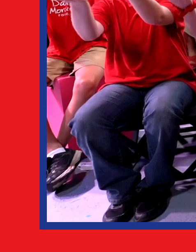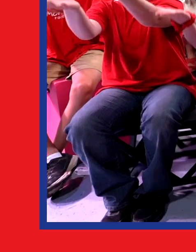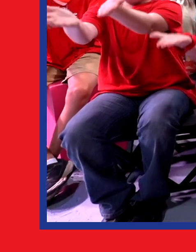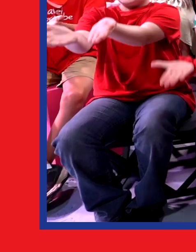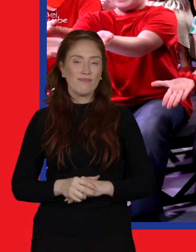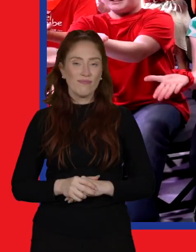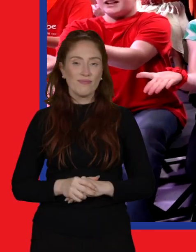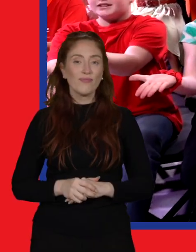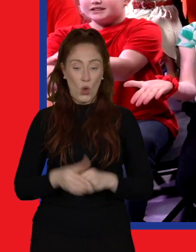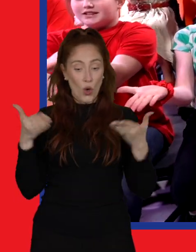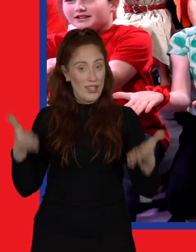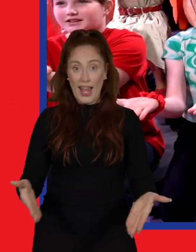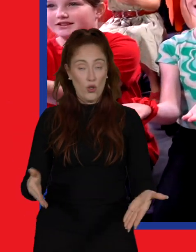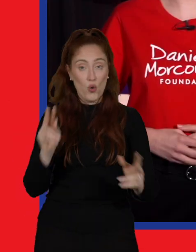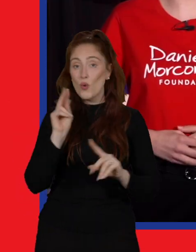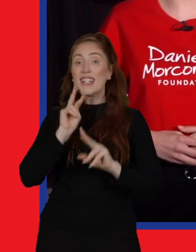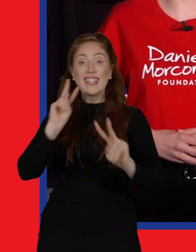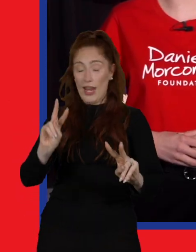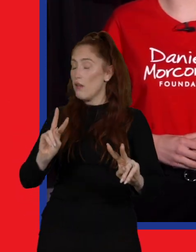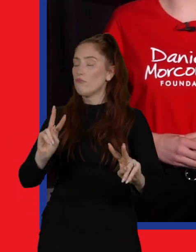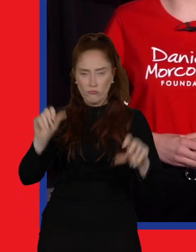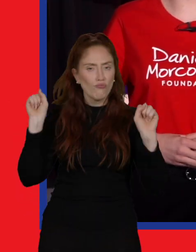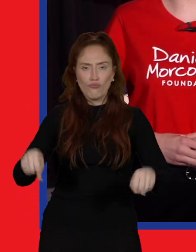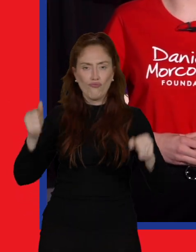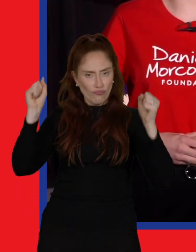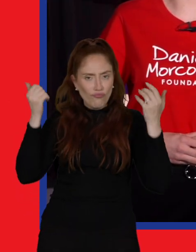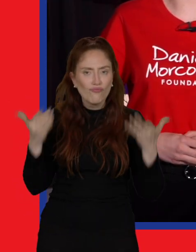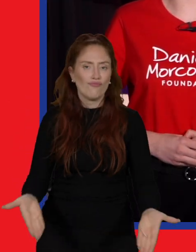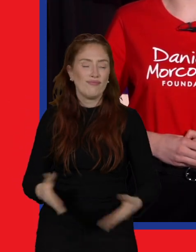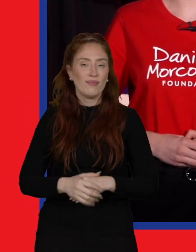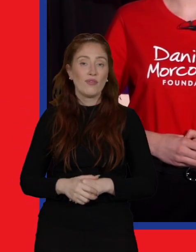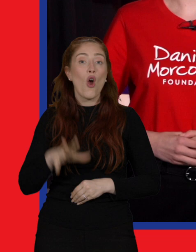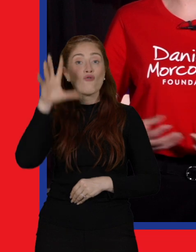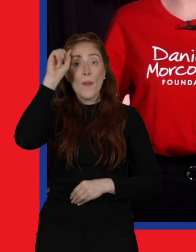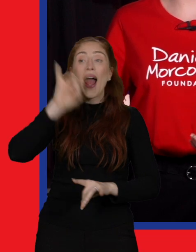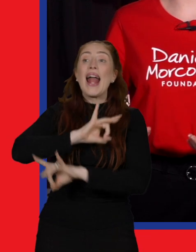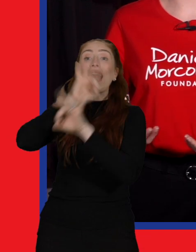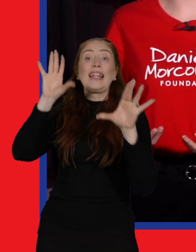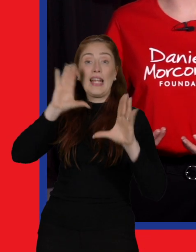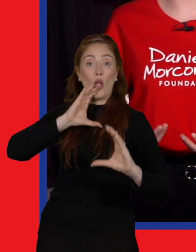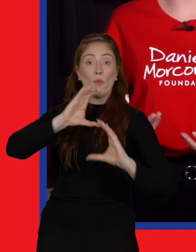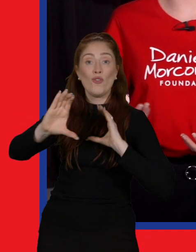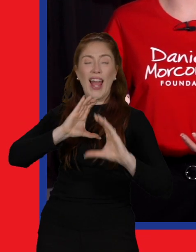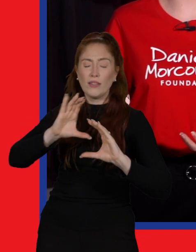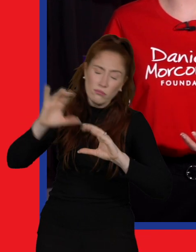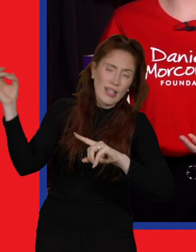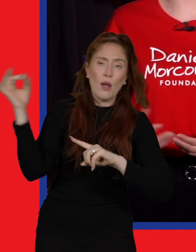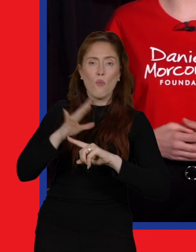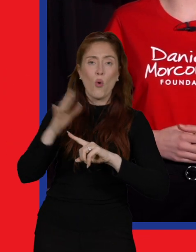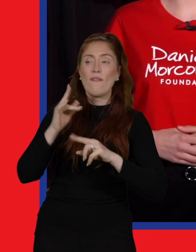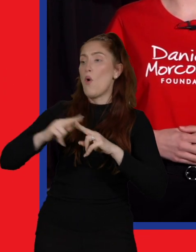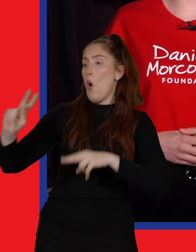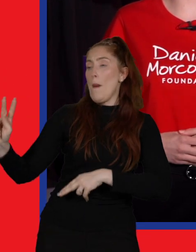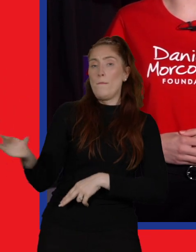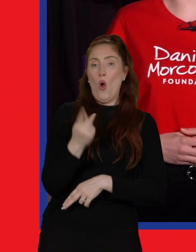Enthusiastic consent. Yes, consent was enthusiastic and freely given. Always remember that clear and direct